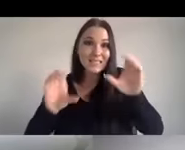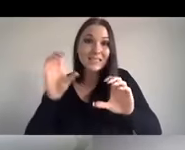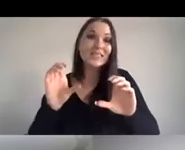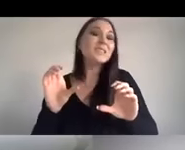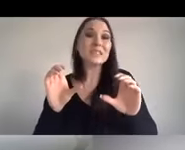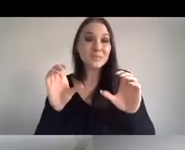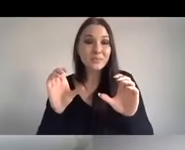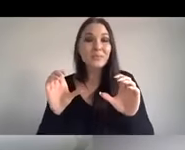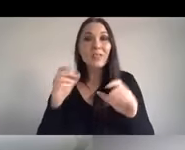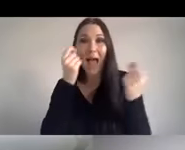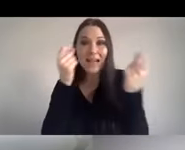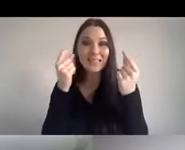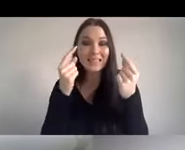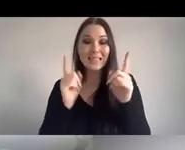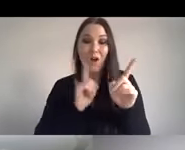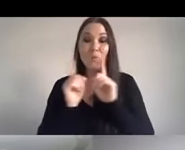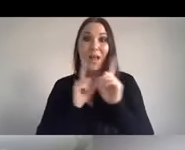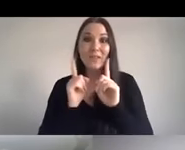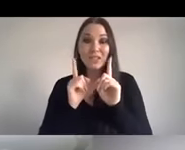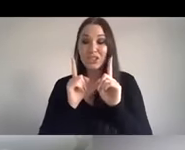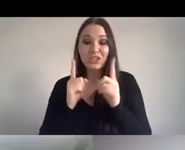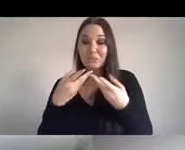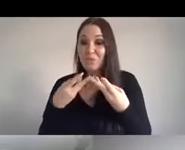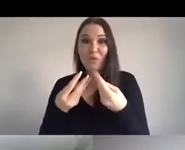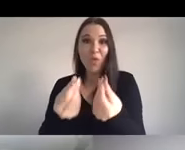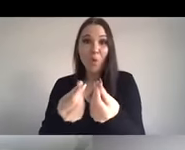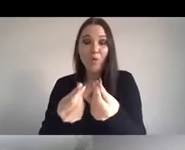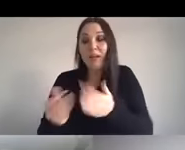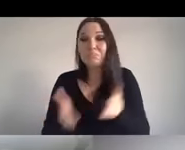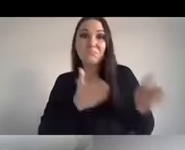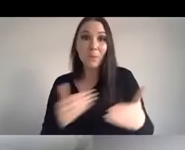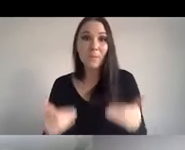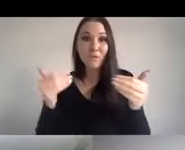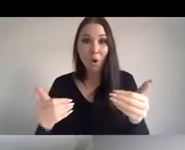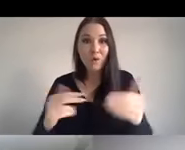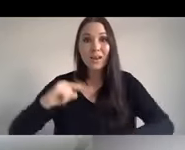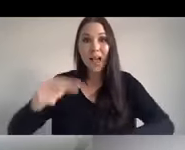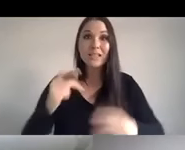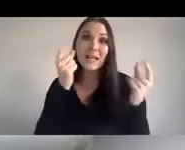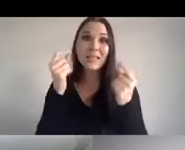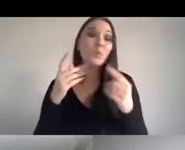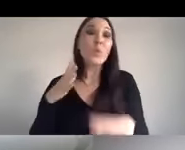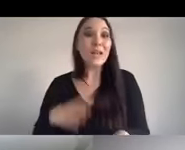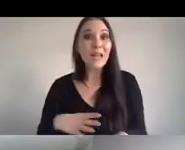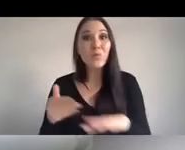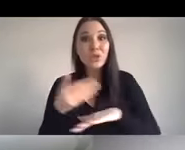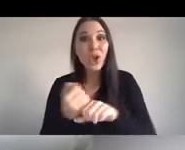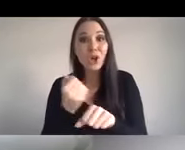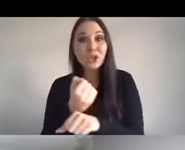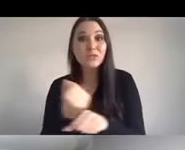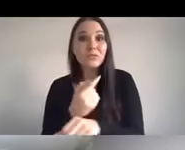an idea if the data doesn't, pan out. But on the other hand, you need the production side. So we try to sort of build up